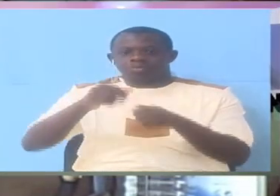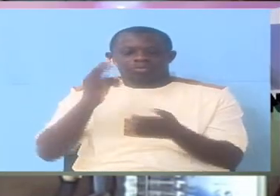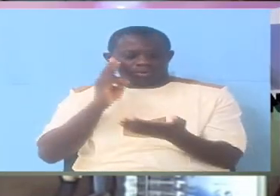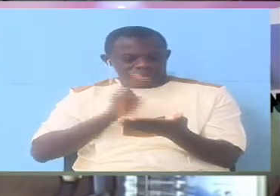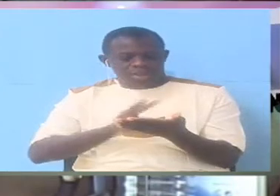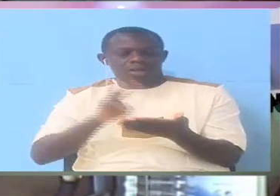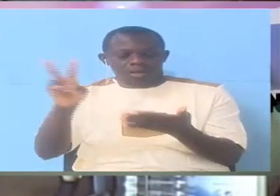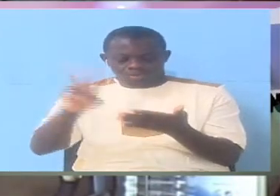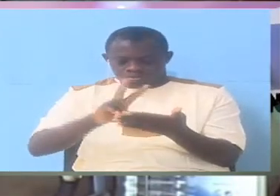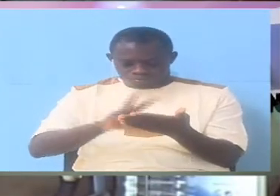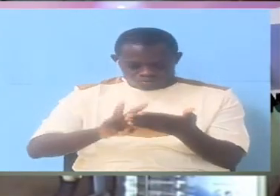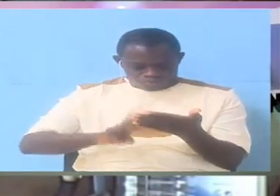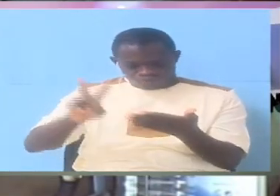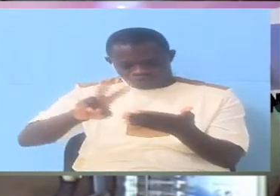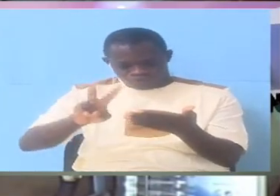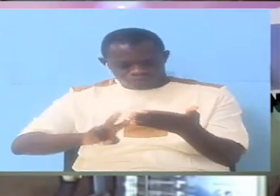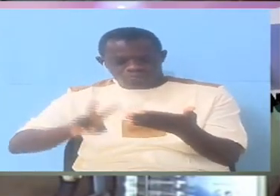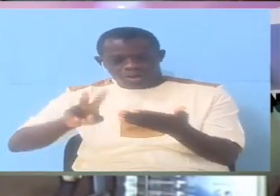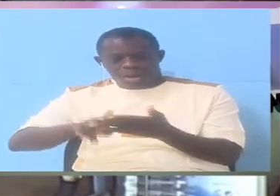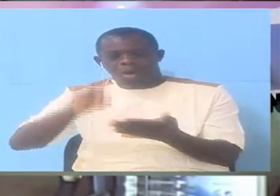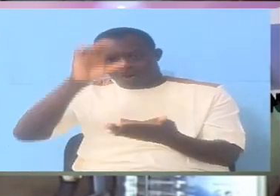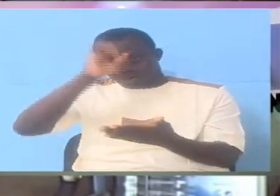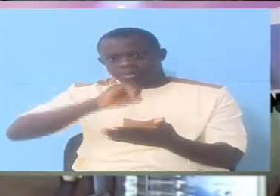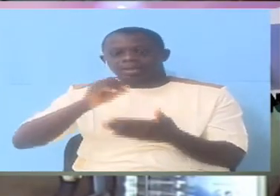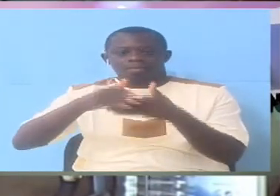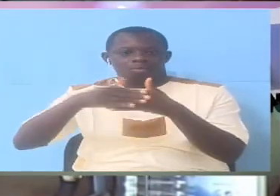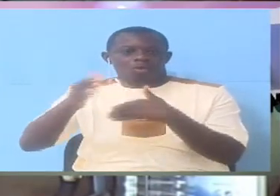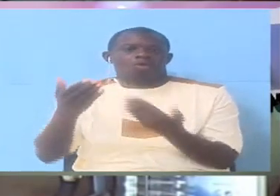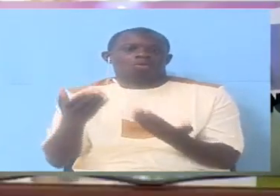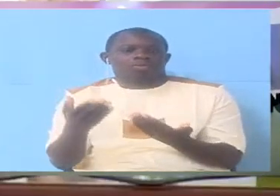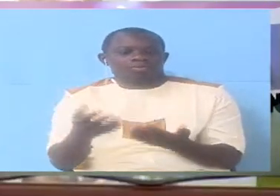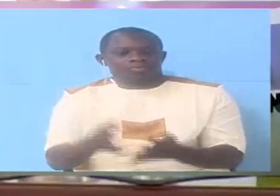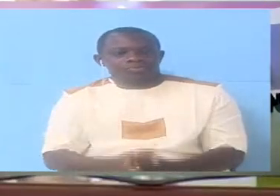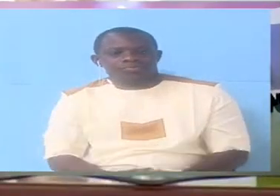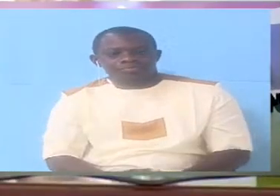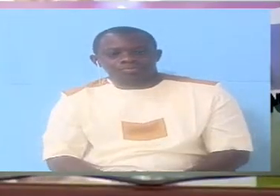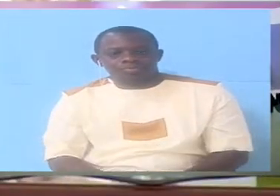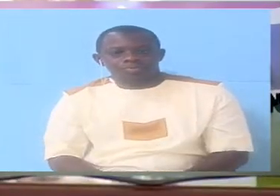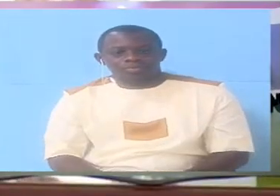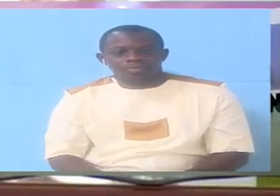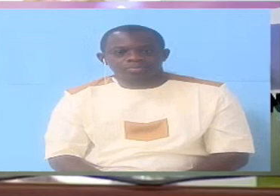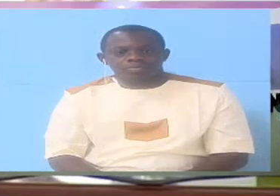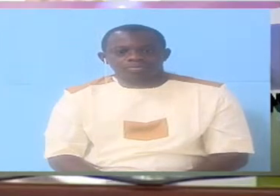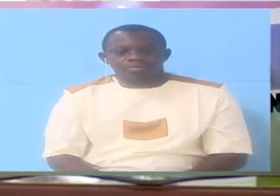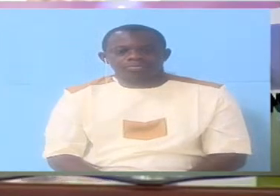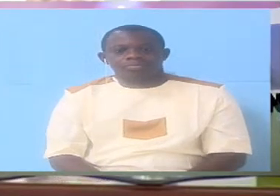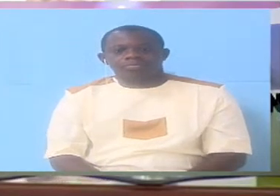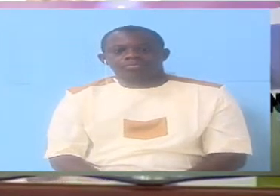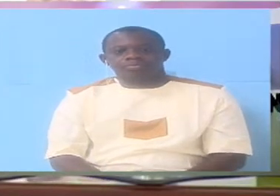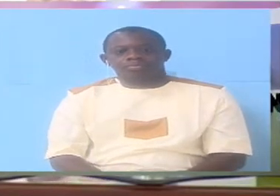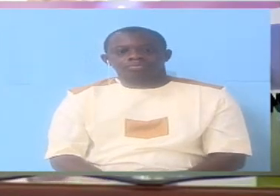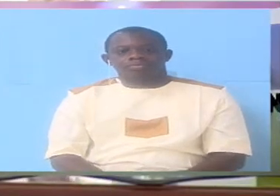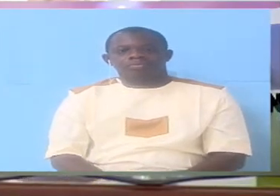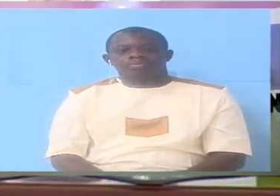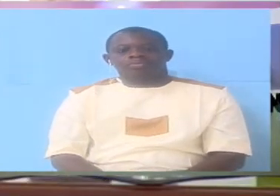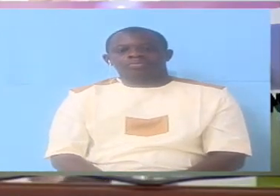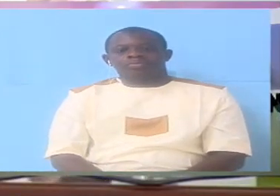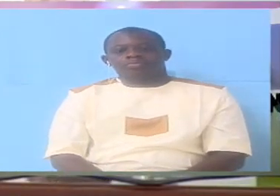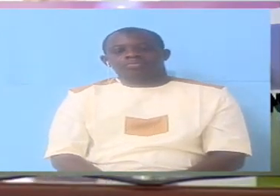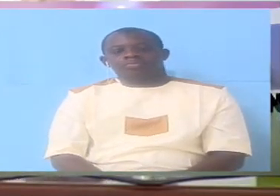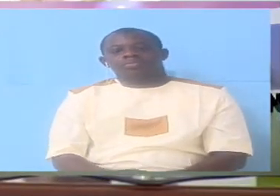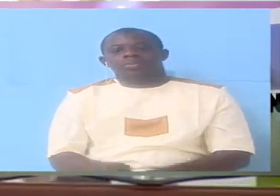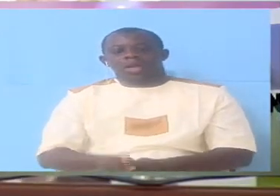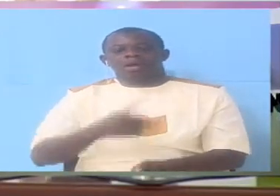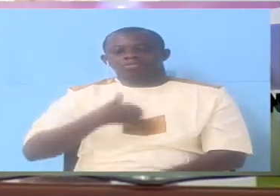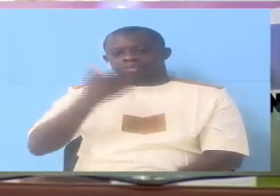agree that it be entered. As, perhaps it should wait until we